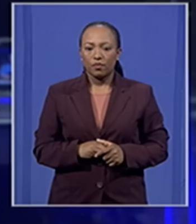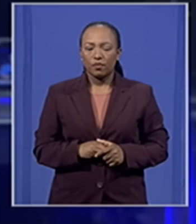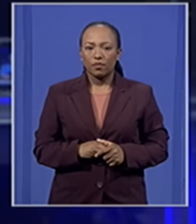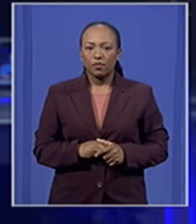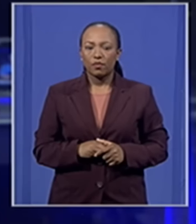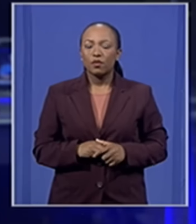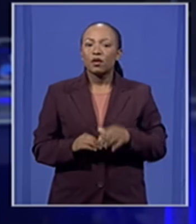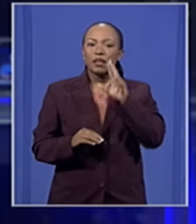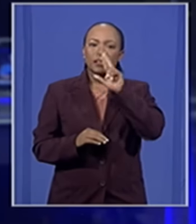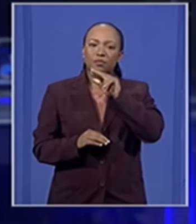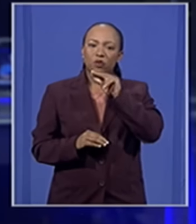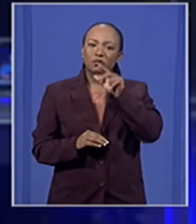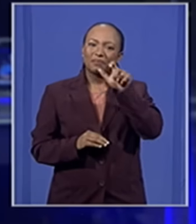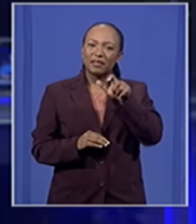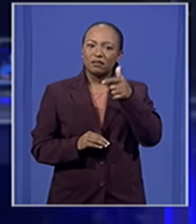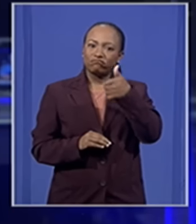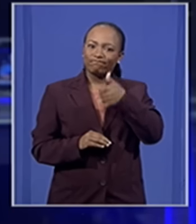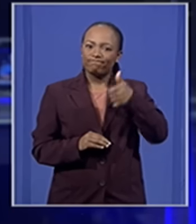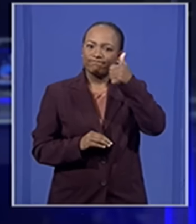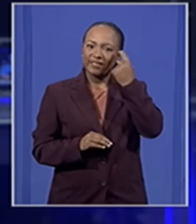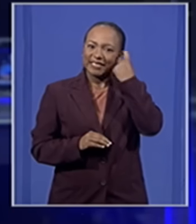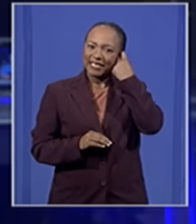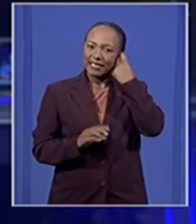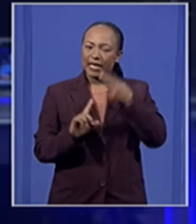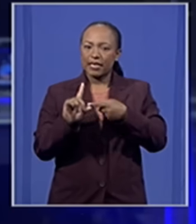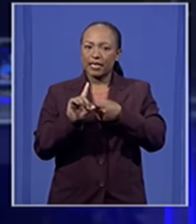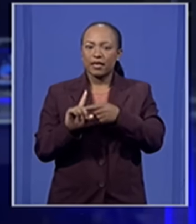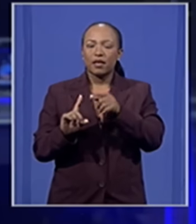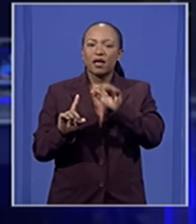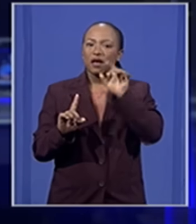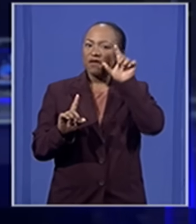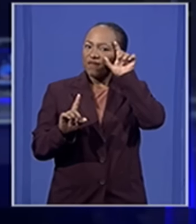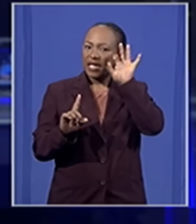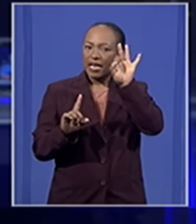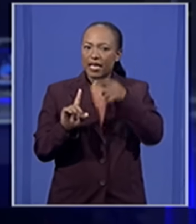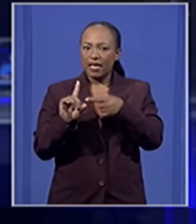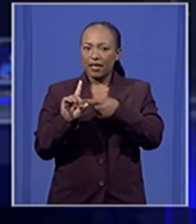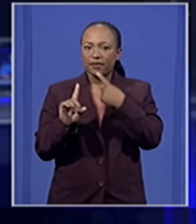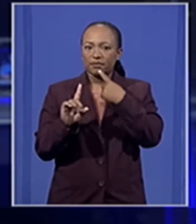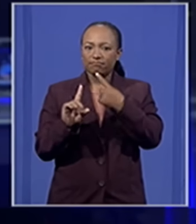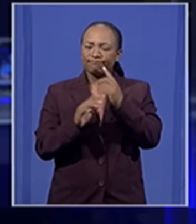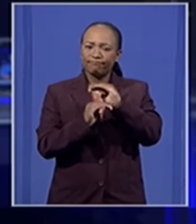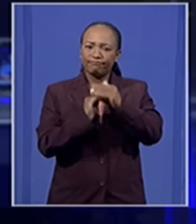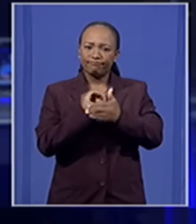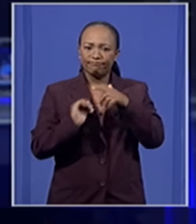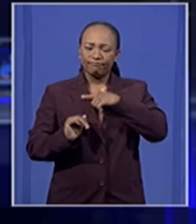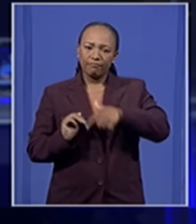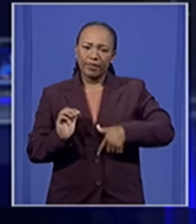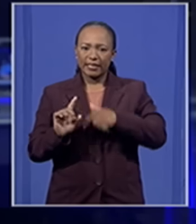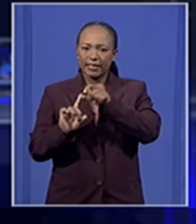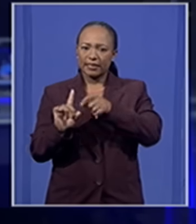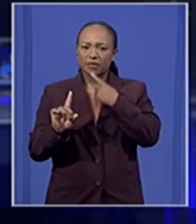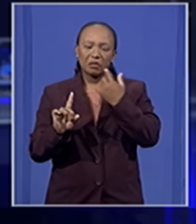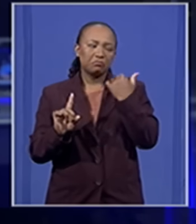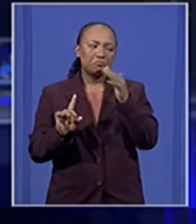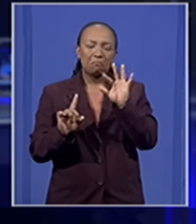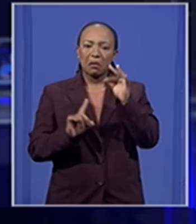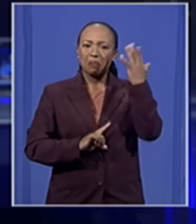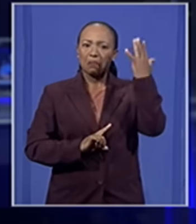Athe mongodi e moholo wa ANC Fikile Mbalula o sireleditse dipolelo tsa mo presidente wa mo Cyril Ramaphosa tse wa di buileng ka